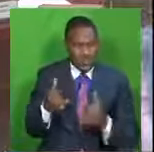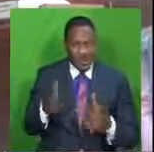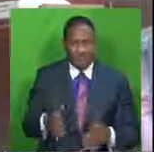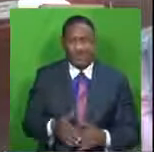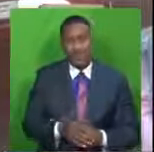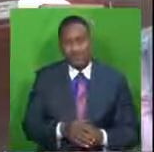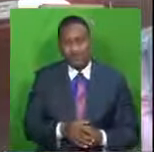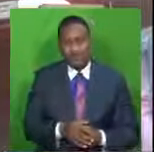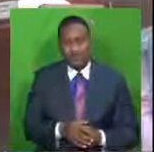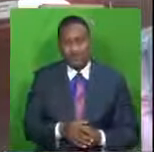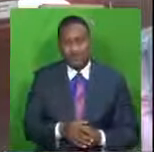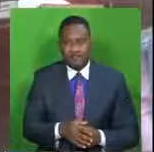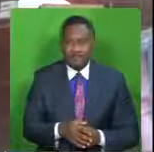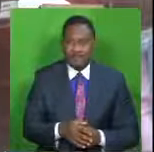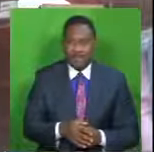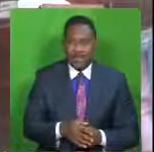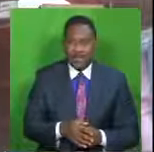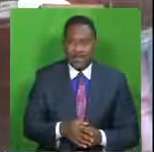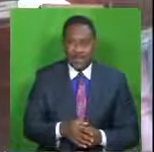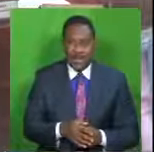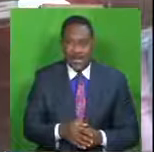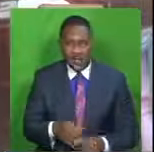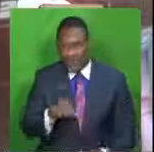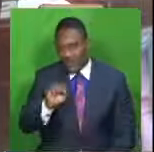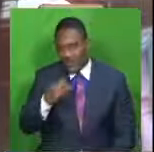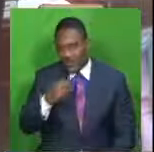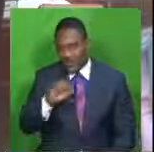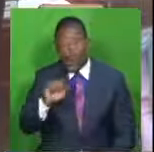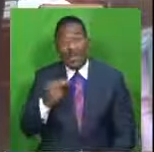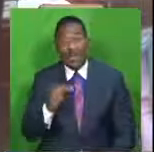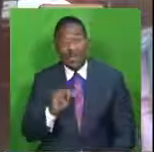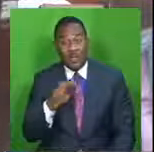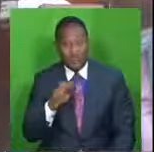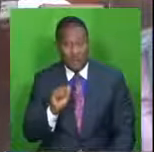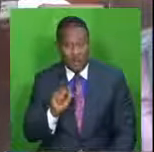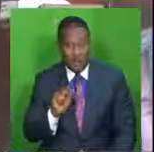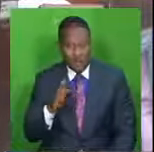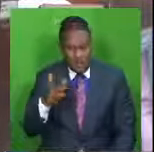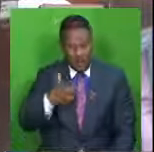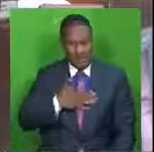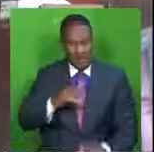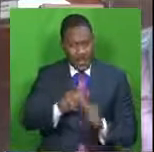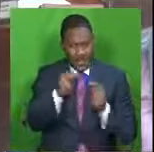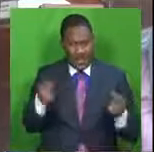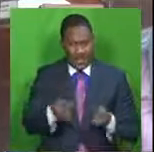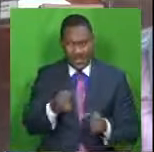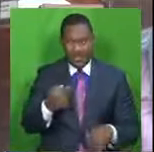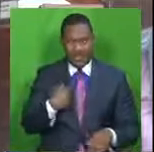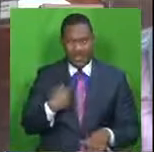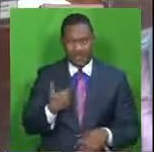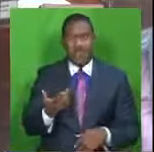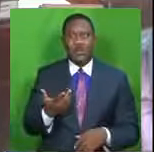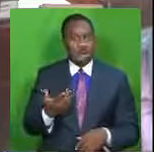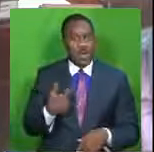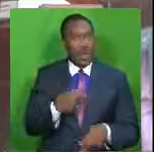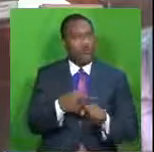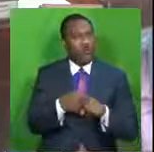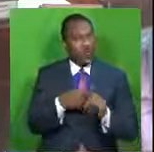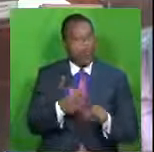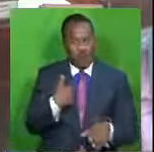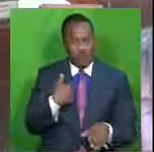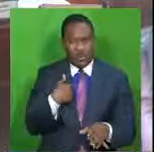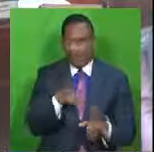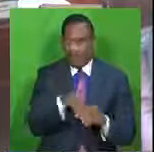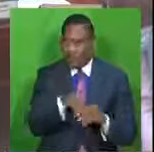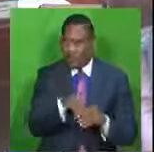the Black Stars, Abdel Fattah Issahaku, who plays for my team. I do football and soccer as